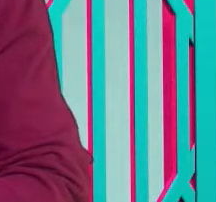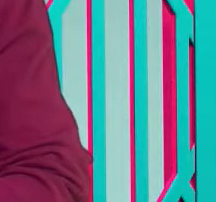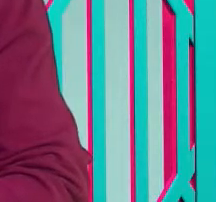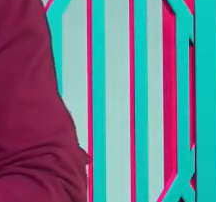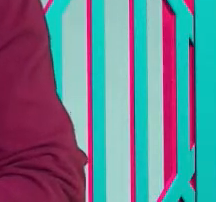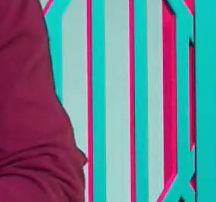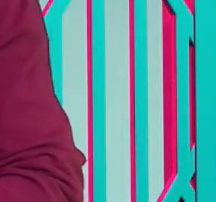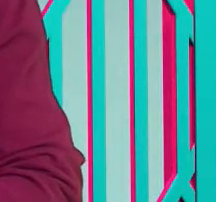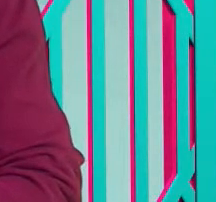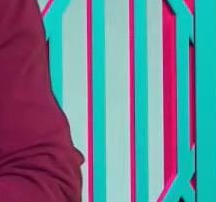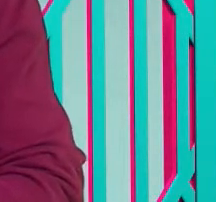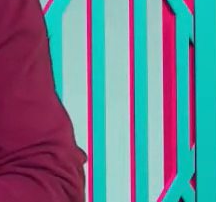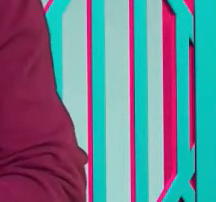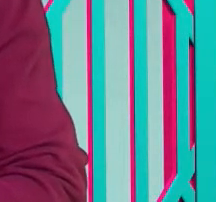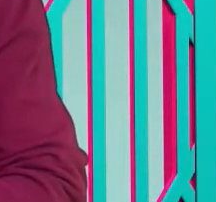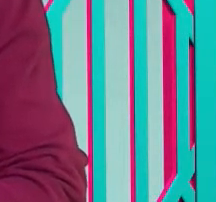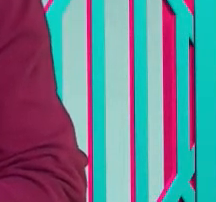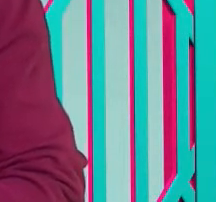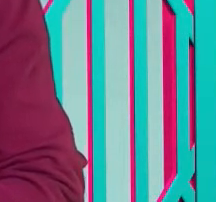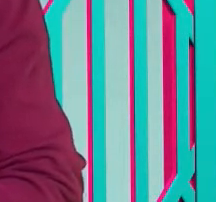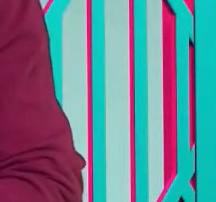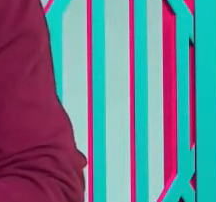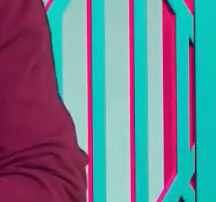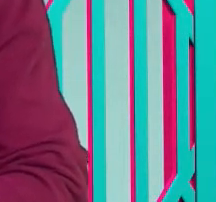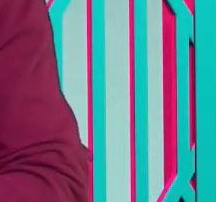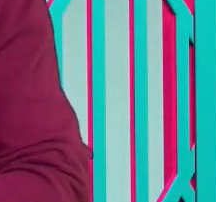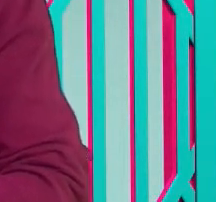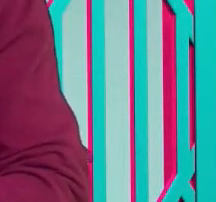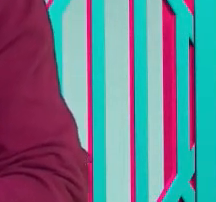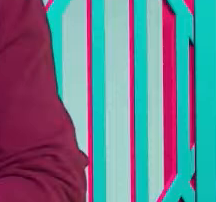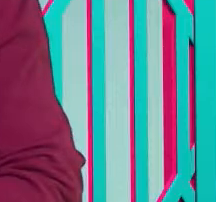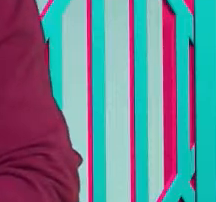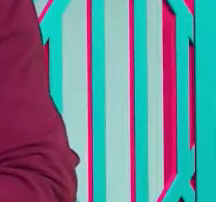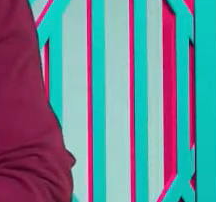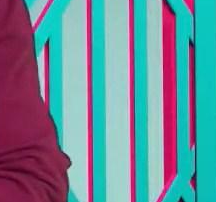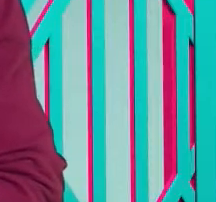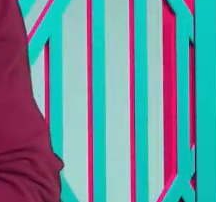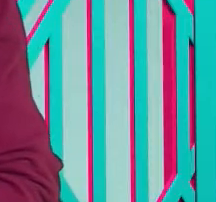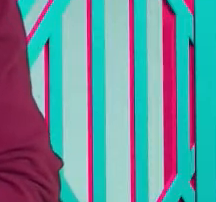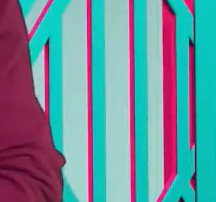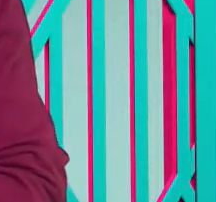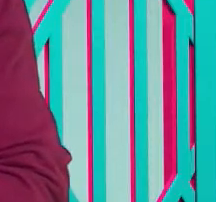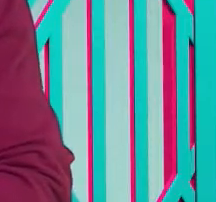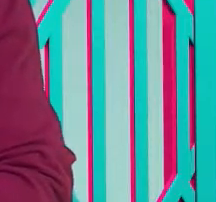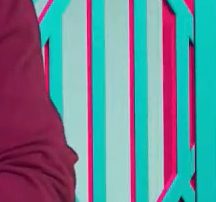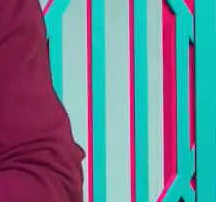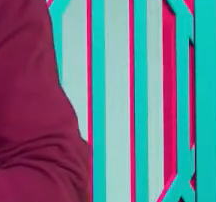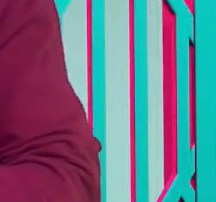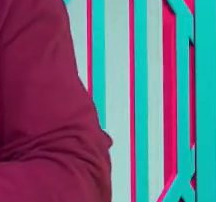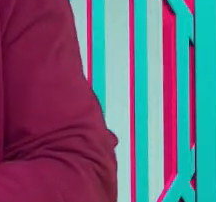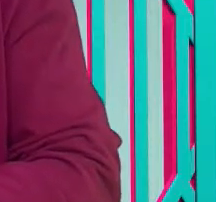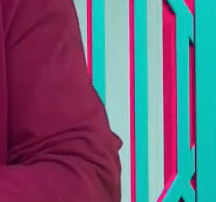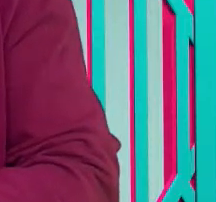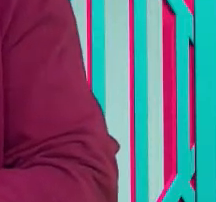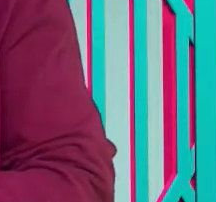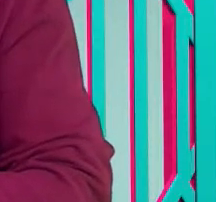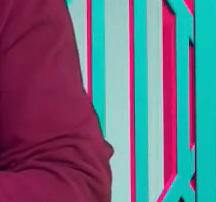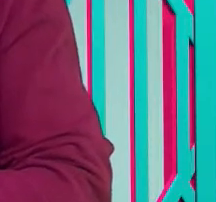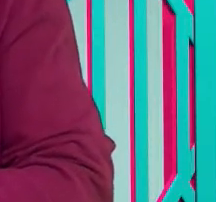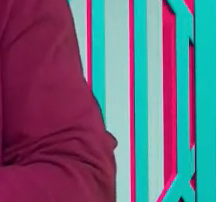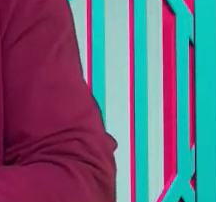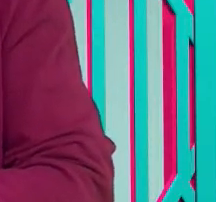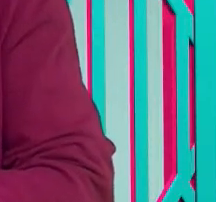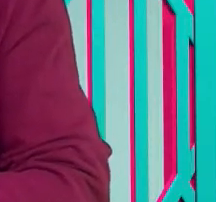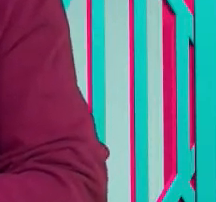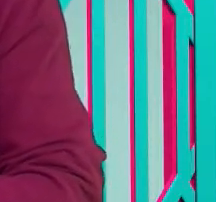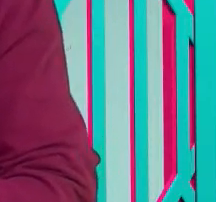be submissive. It never used to happen like that. The only reason why we have a feminist, we have a woman activist, it is because they have acquired